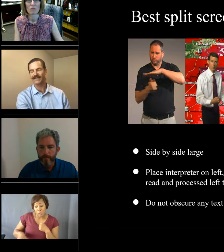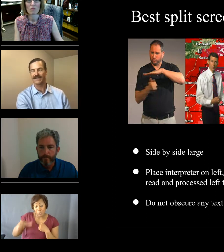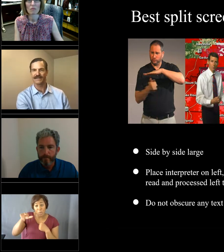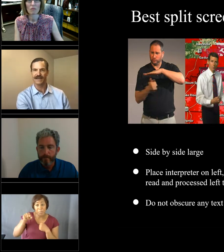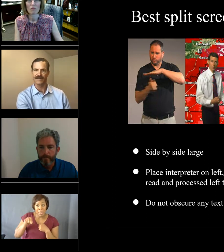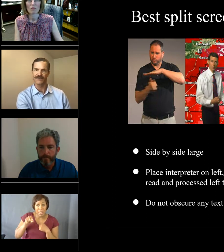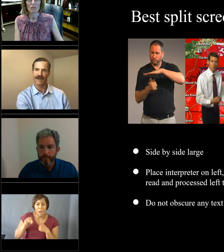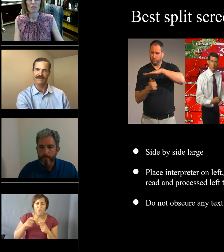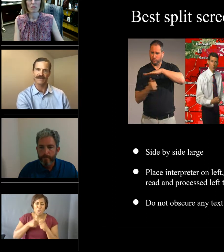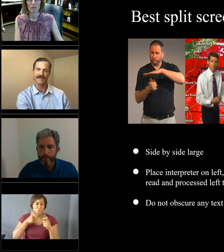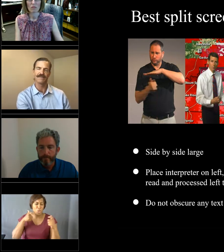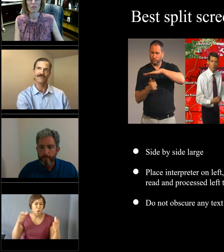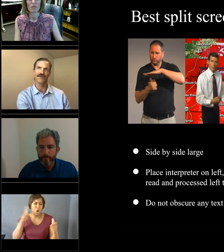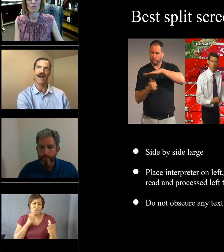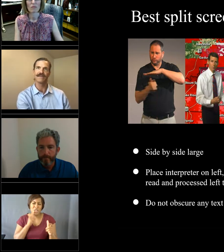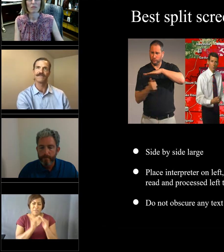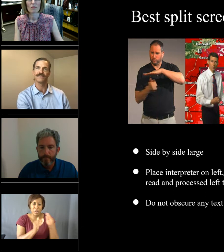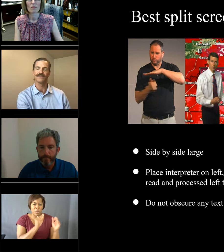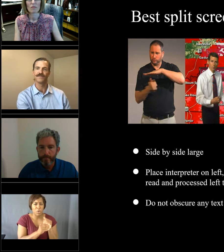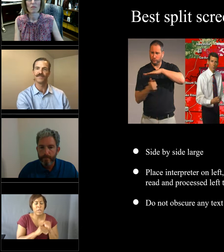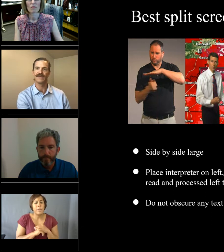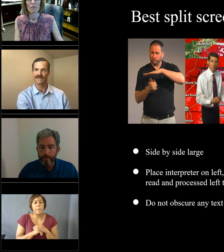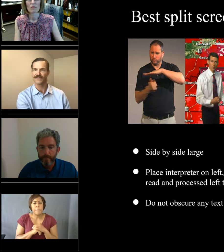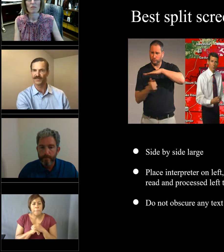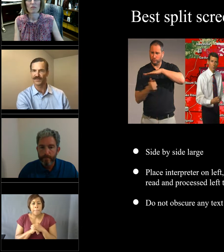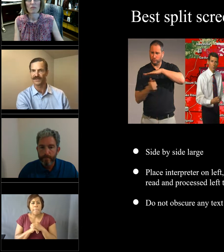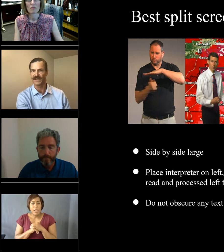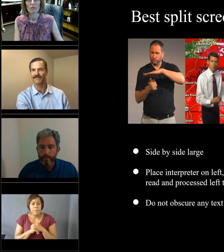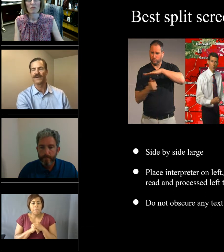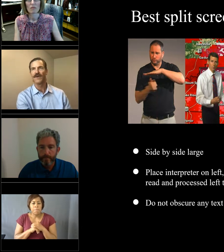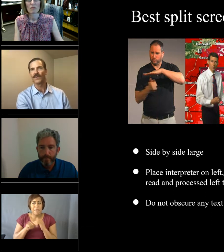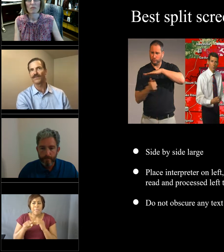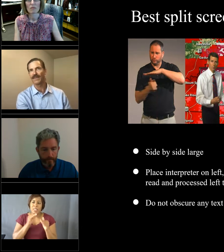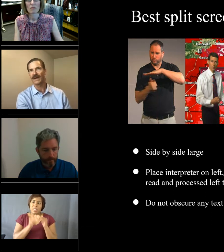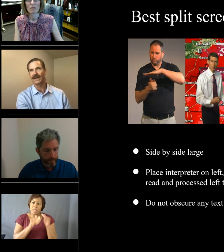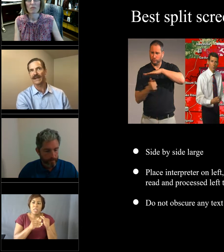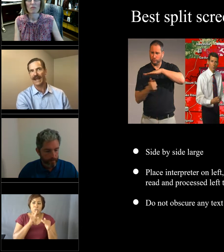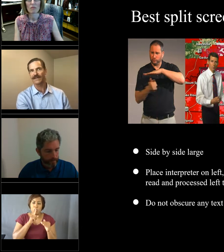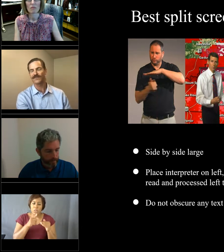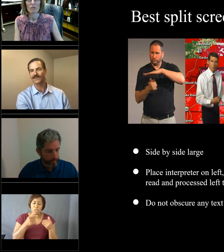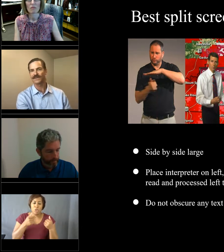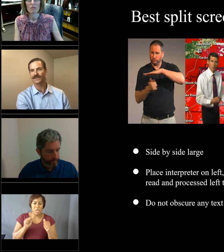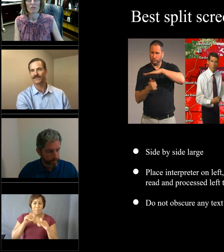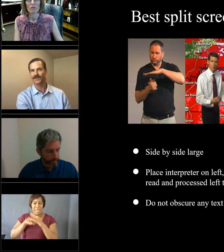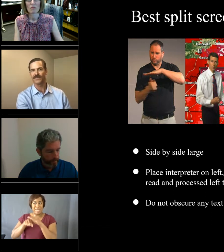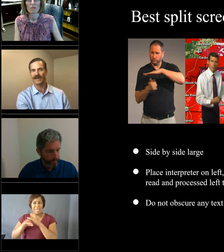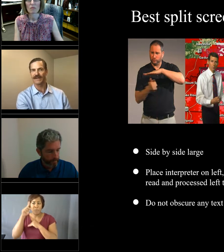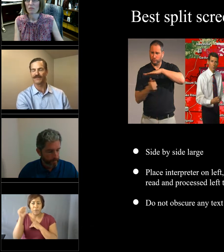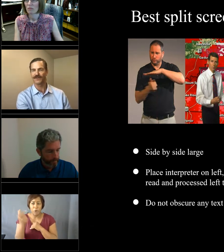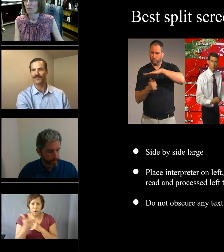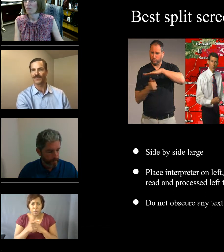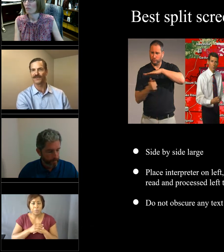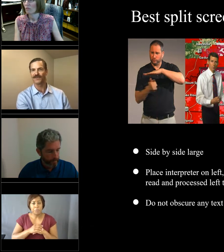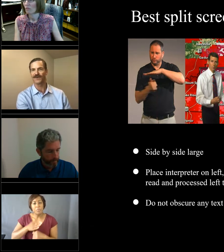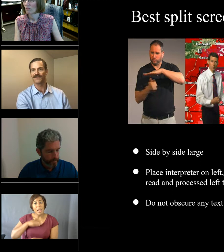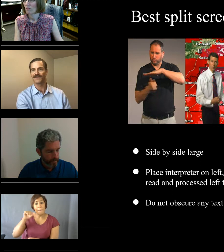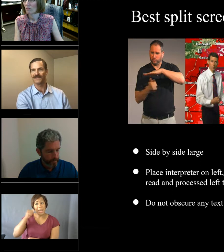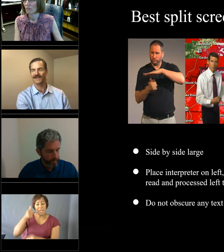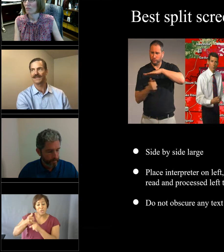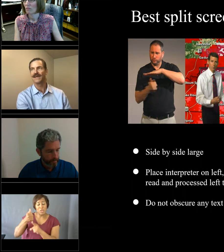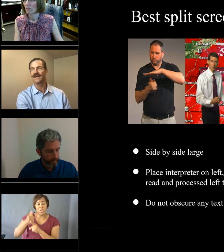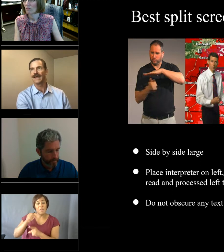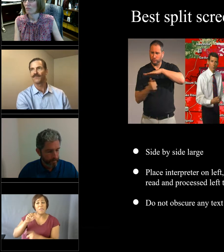and that city has taken great strides to be accessible to the deaf. One of my aunts was a certified deaf interpreter, and she